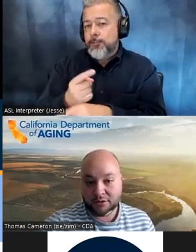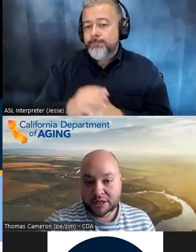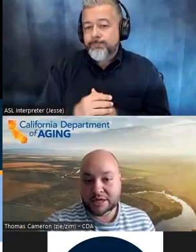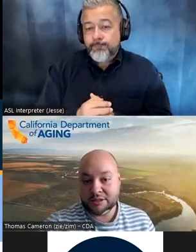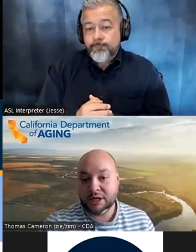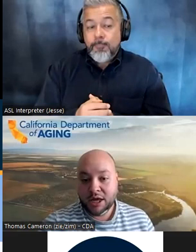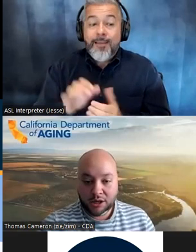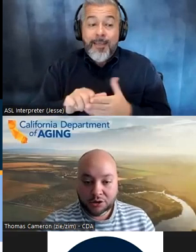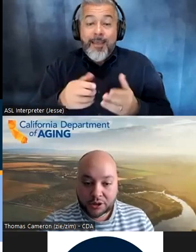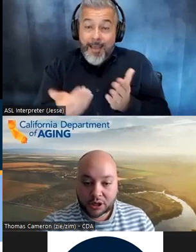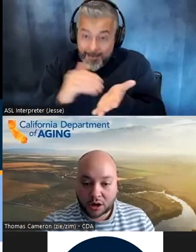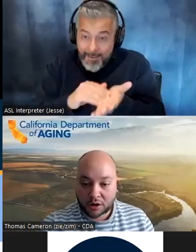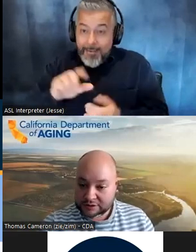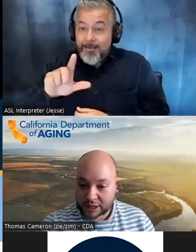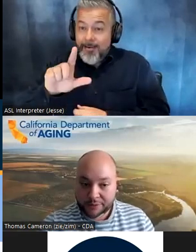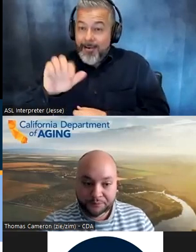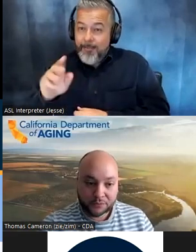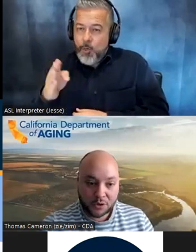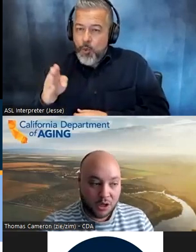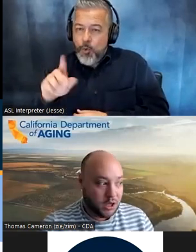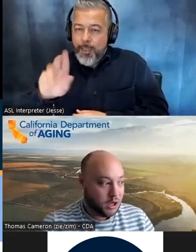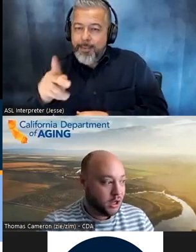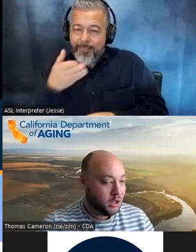again, the link is included on the slide.